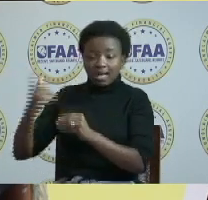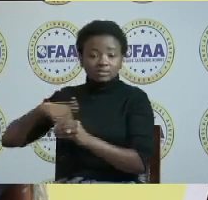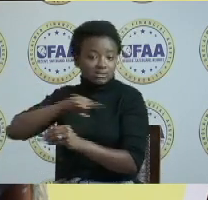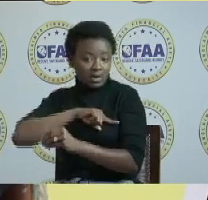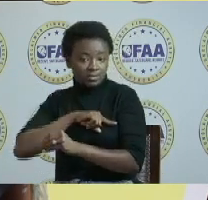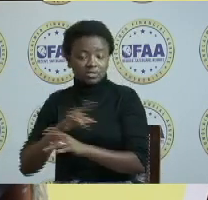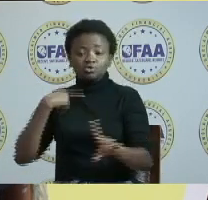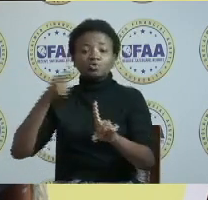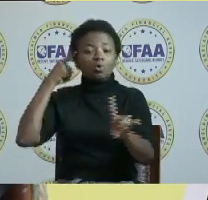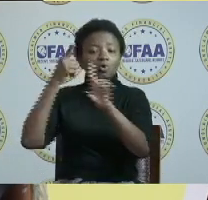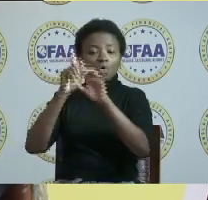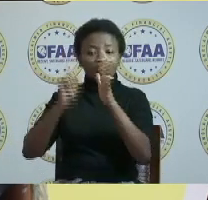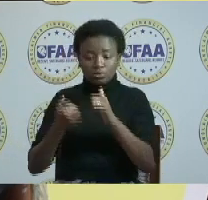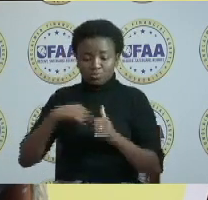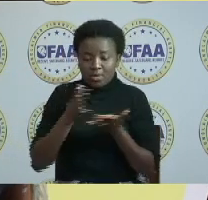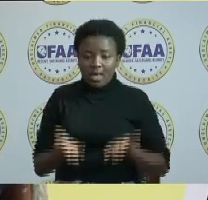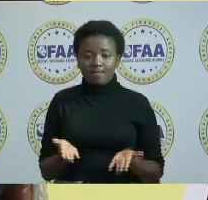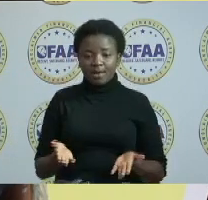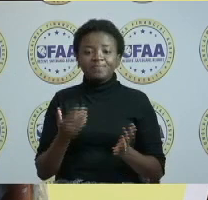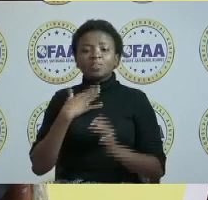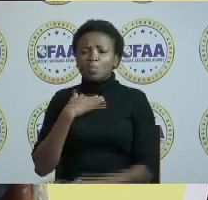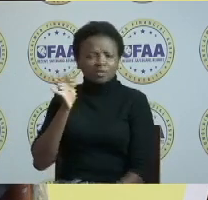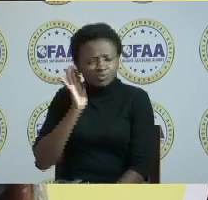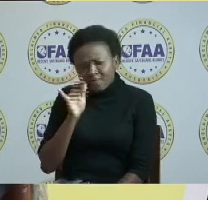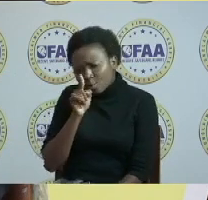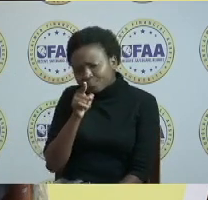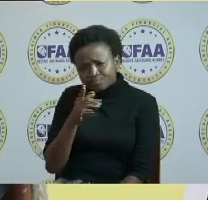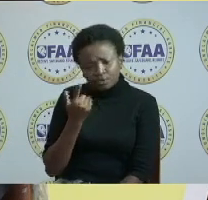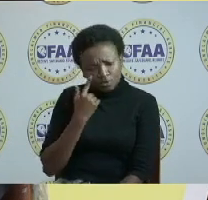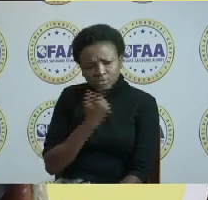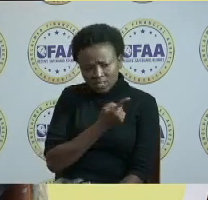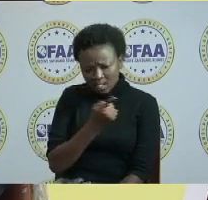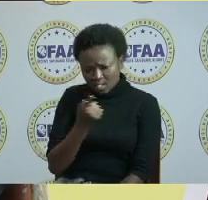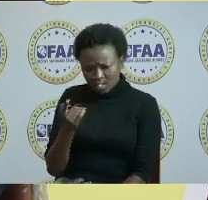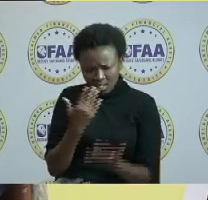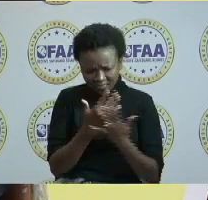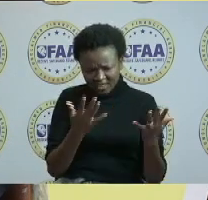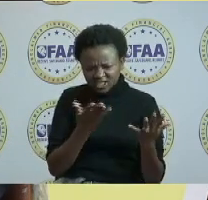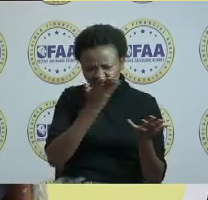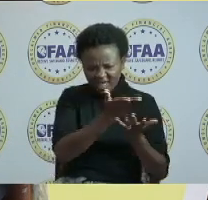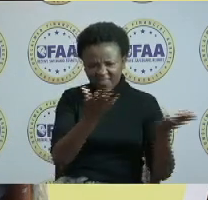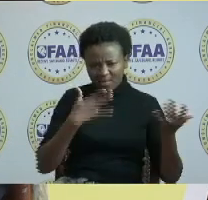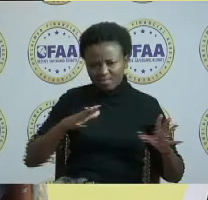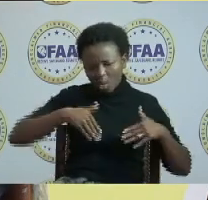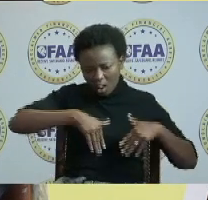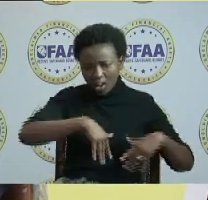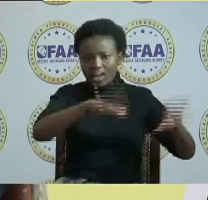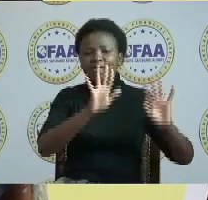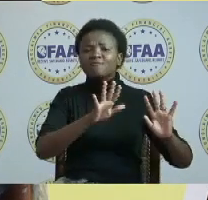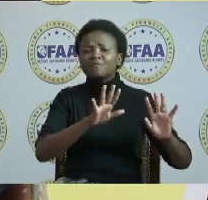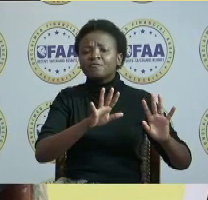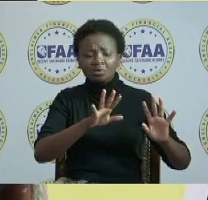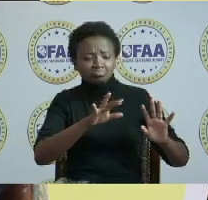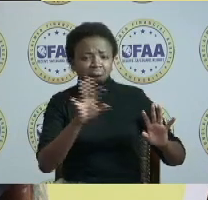today is to hear from you as the holders, as you identify these assets from your records, what are some of the challenges